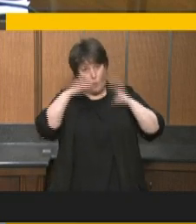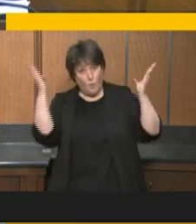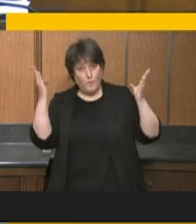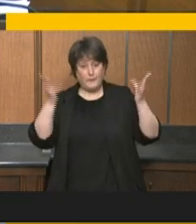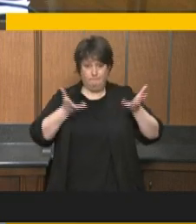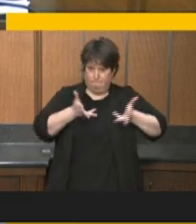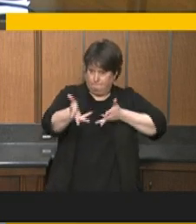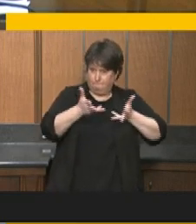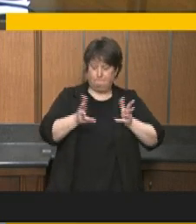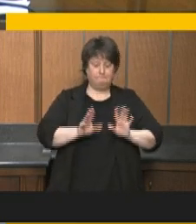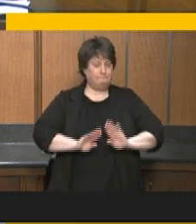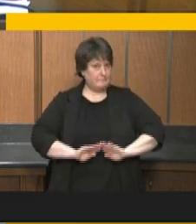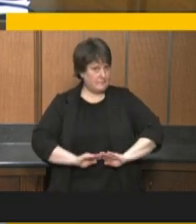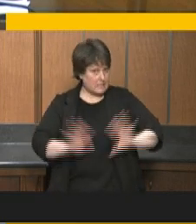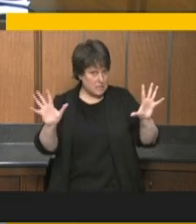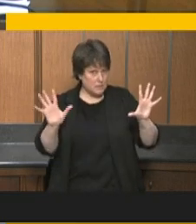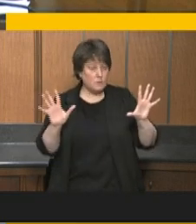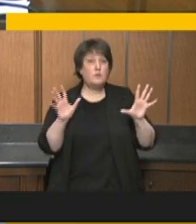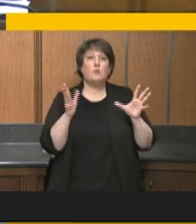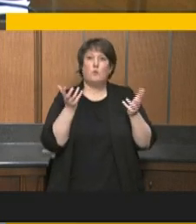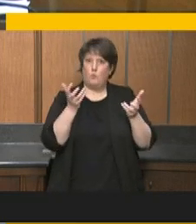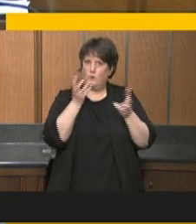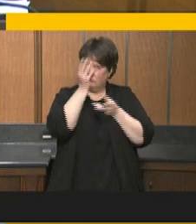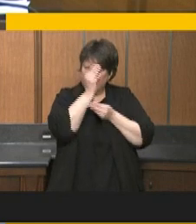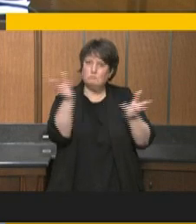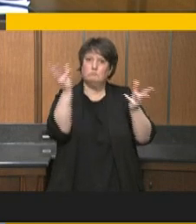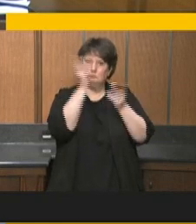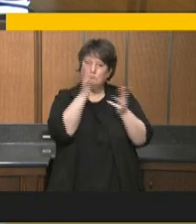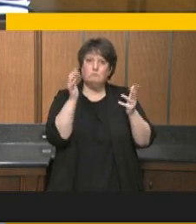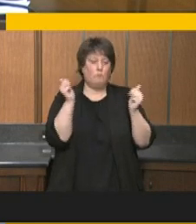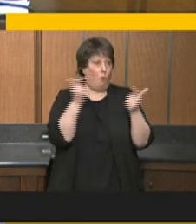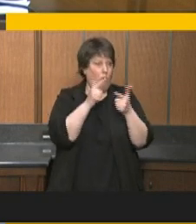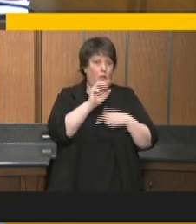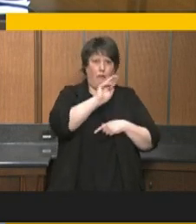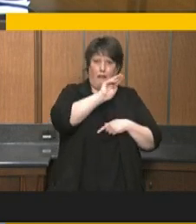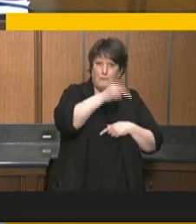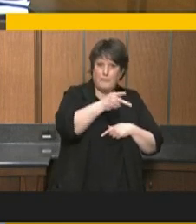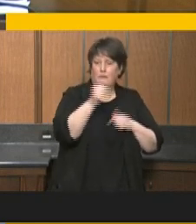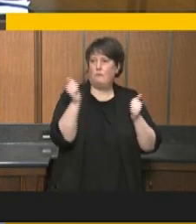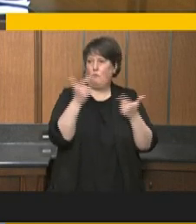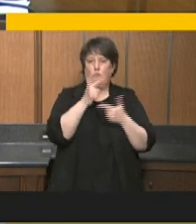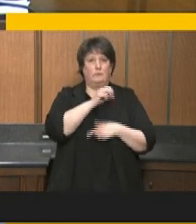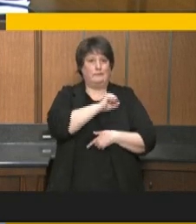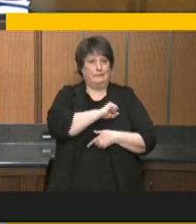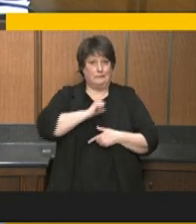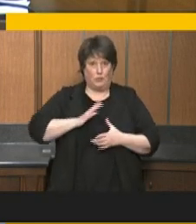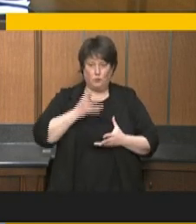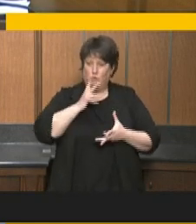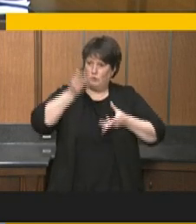and share as much information as possible with all MPs, with all senators.